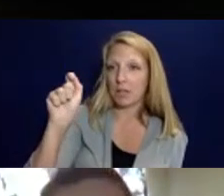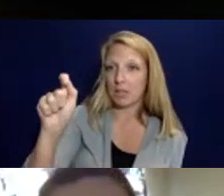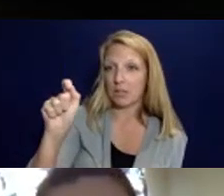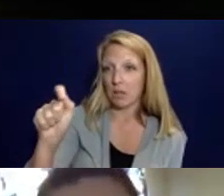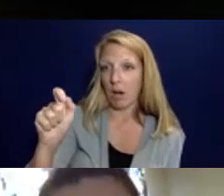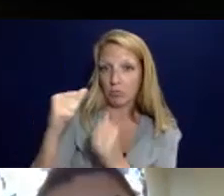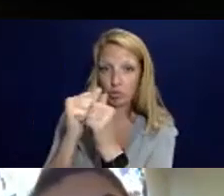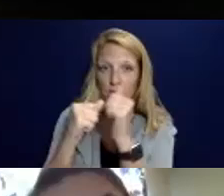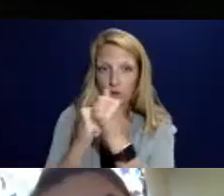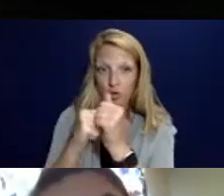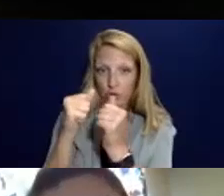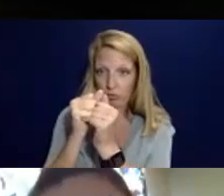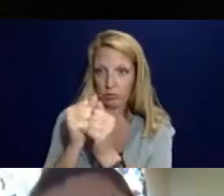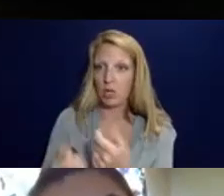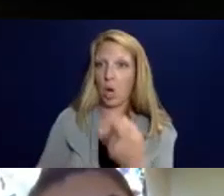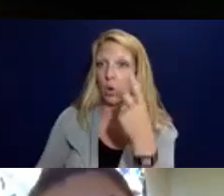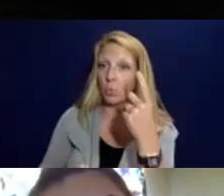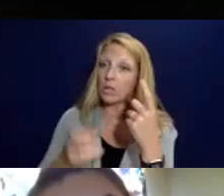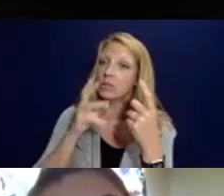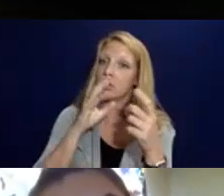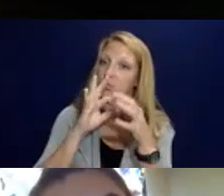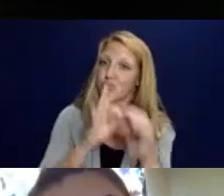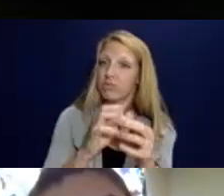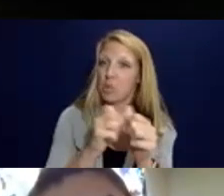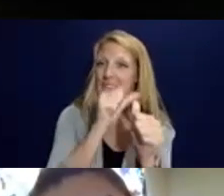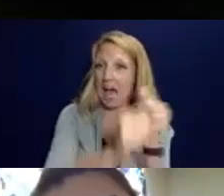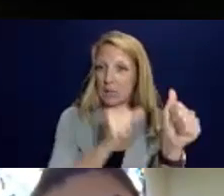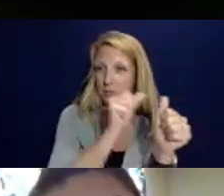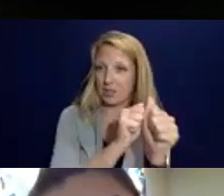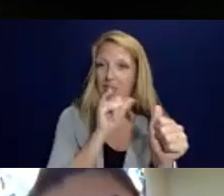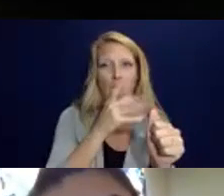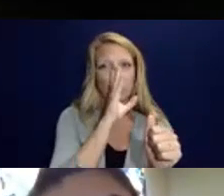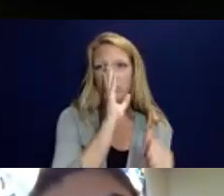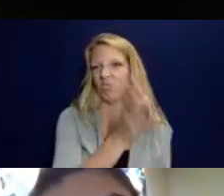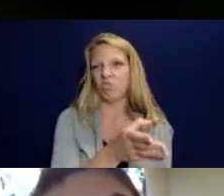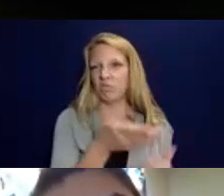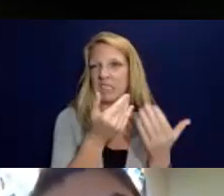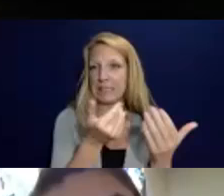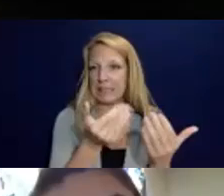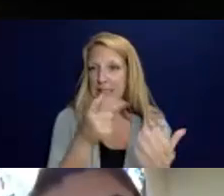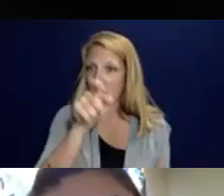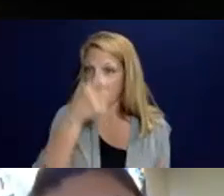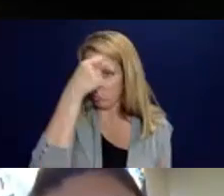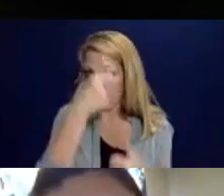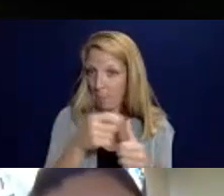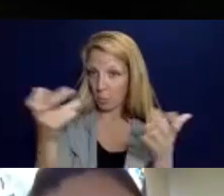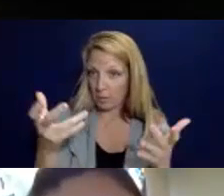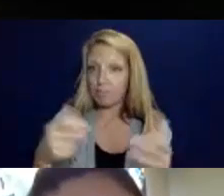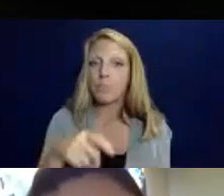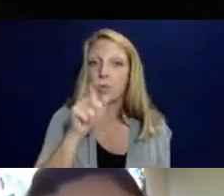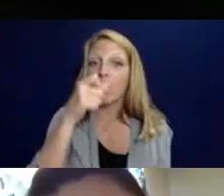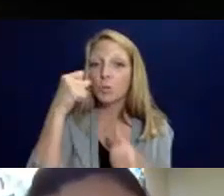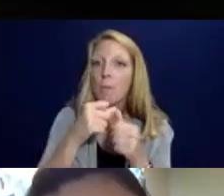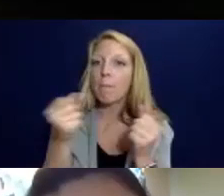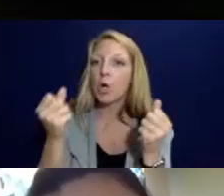The one that deals with the atoms are pretty straightforward, okay? All you got to remember is how many